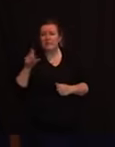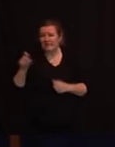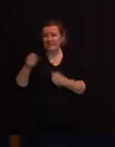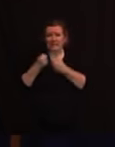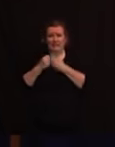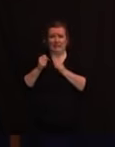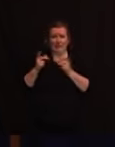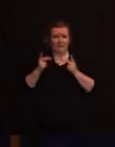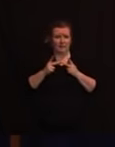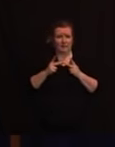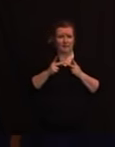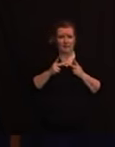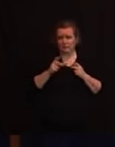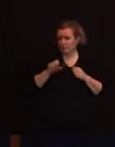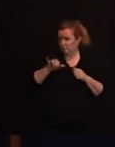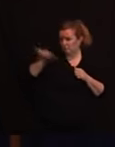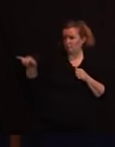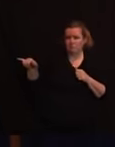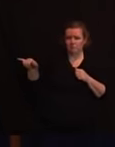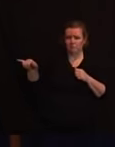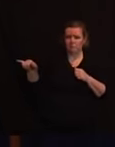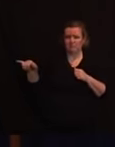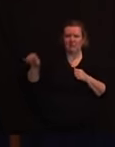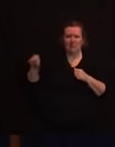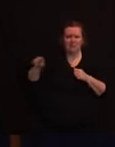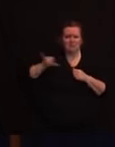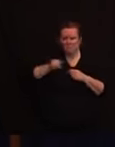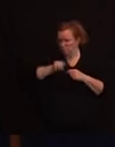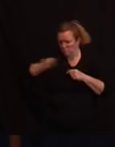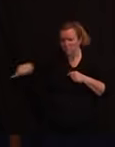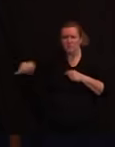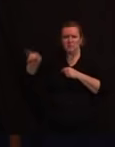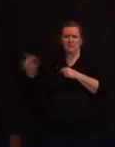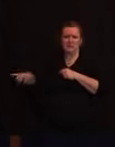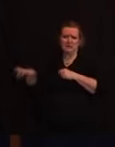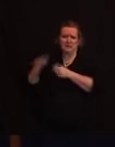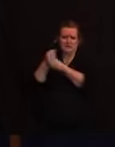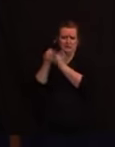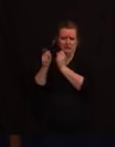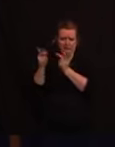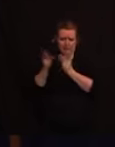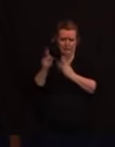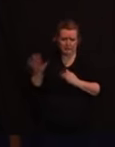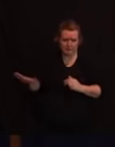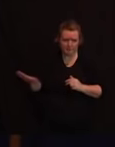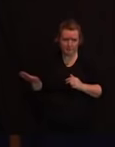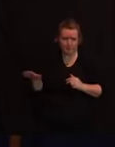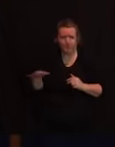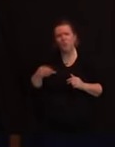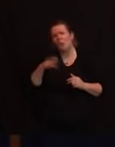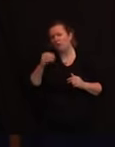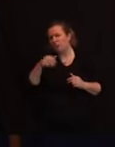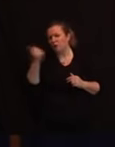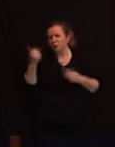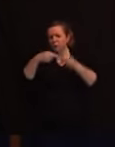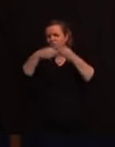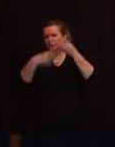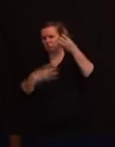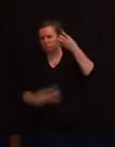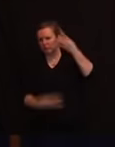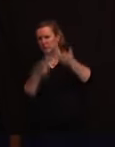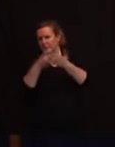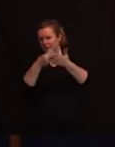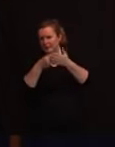quarantine, and much other needed COVID-19 related activities. The allocation will be based